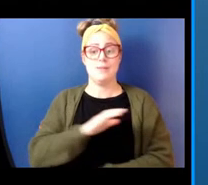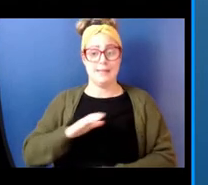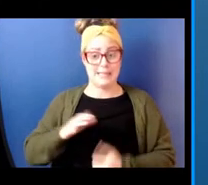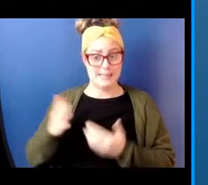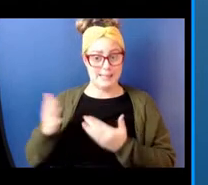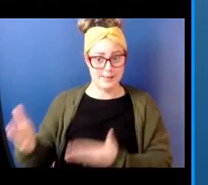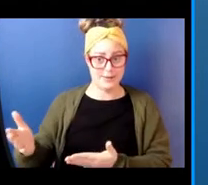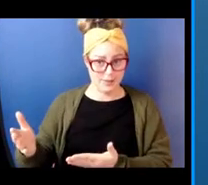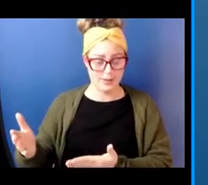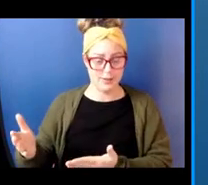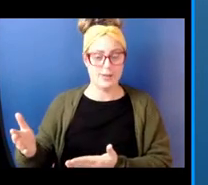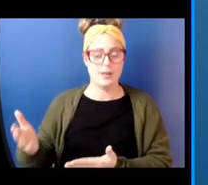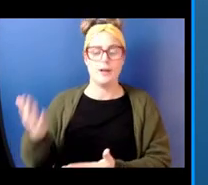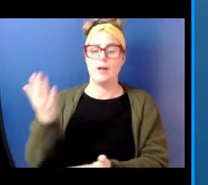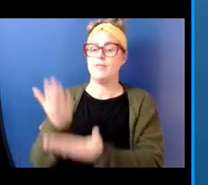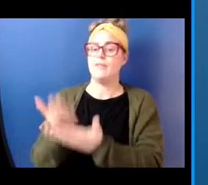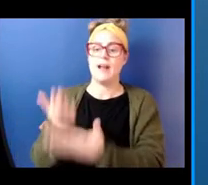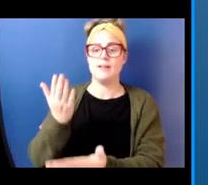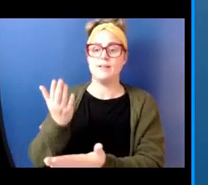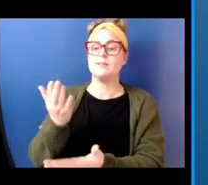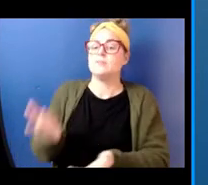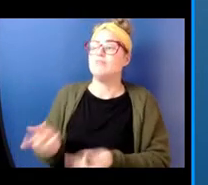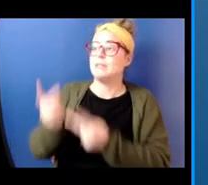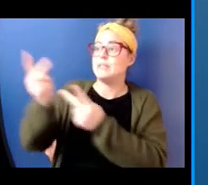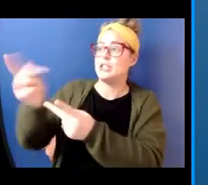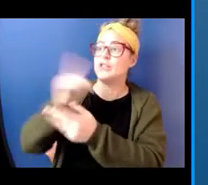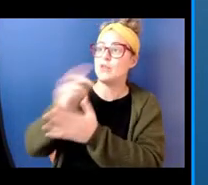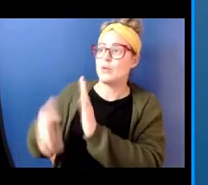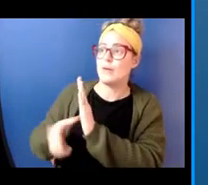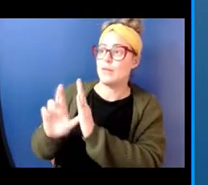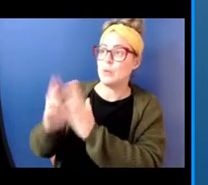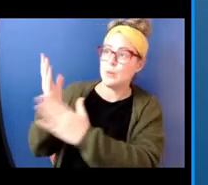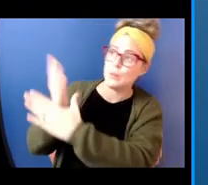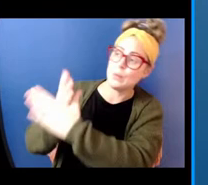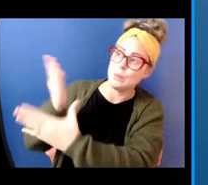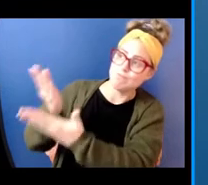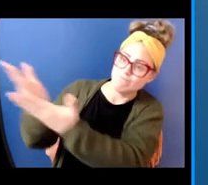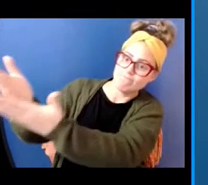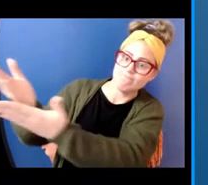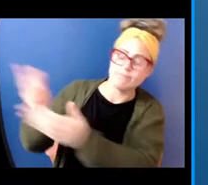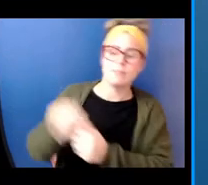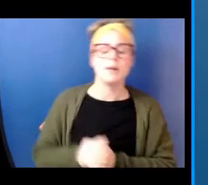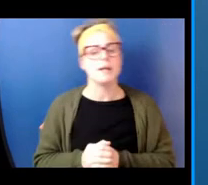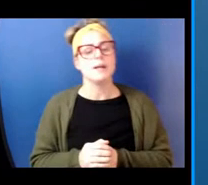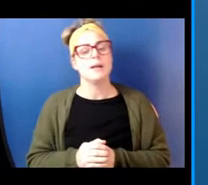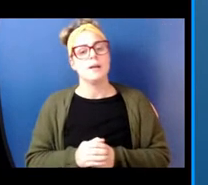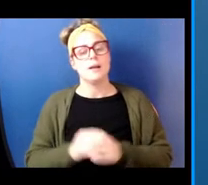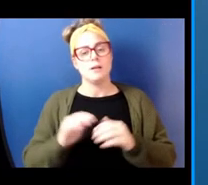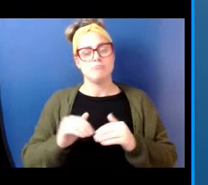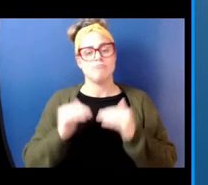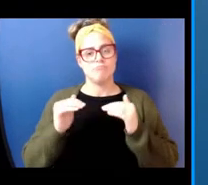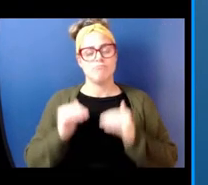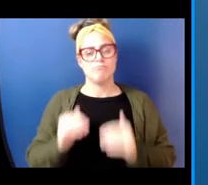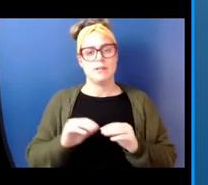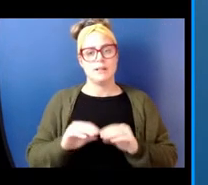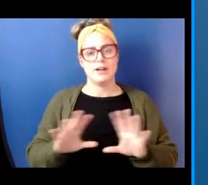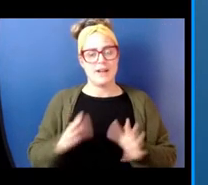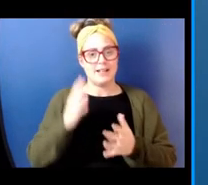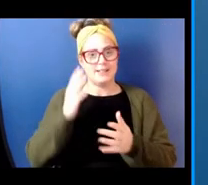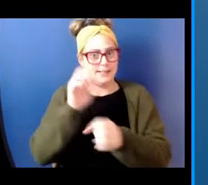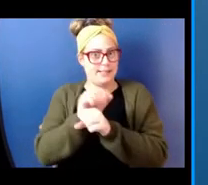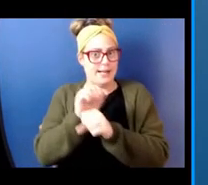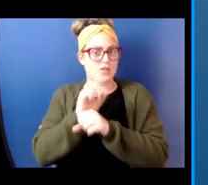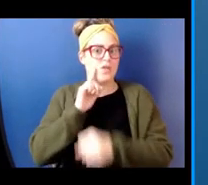for filing a petition for review and clarifies a path to full consideration of the RBC if there is not a